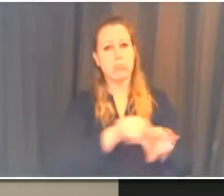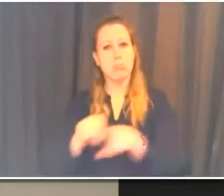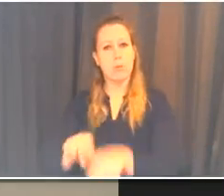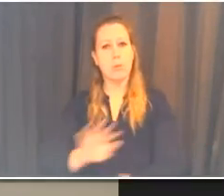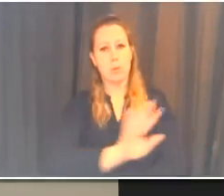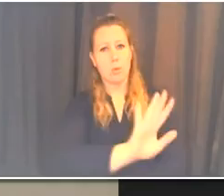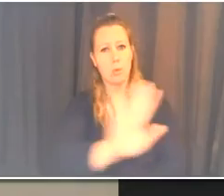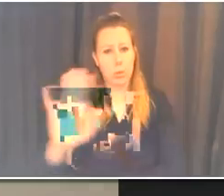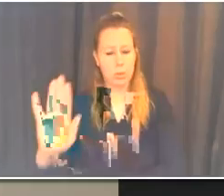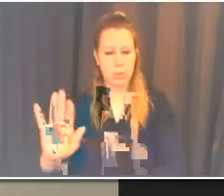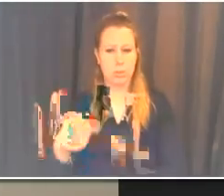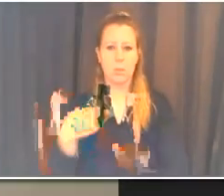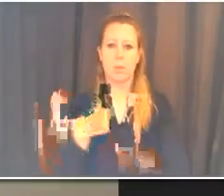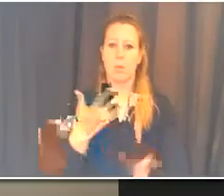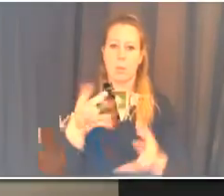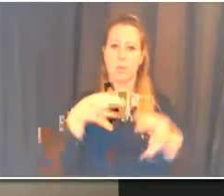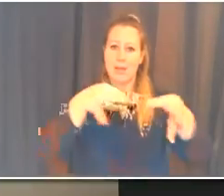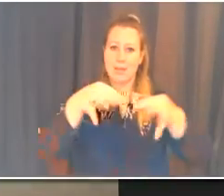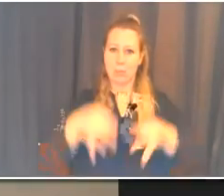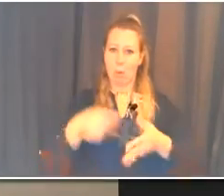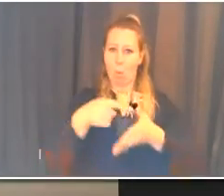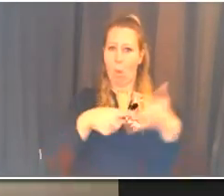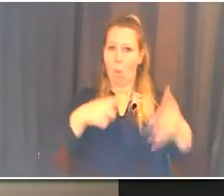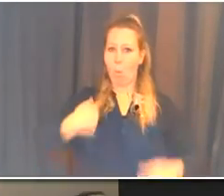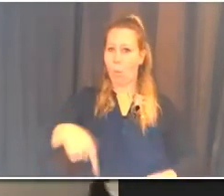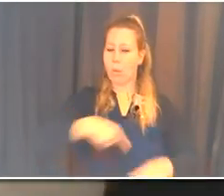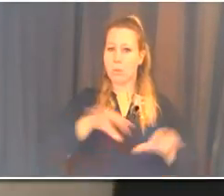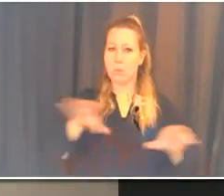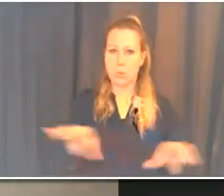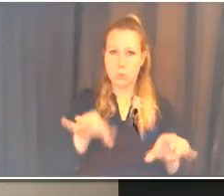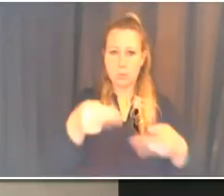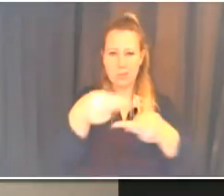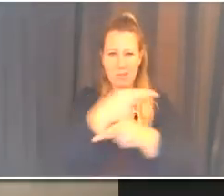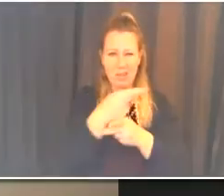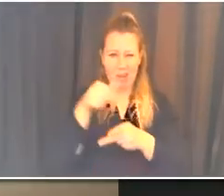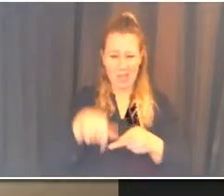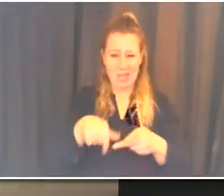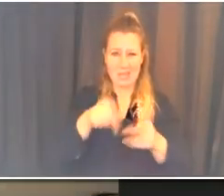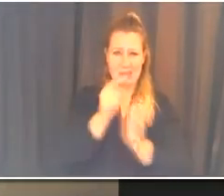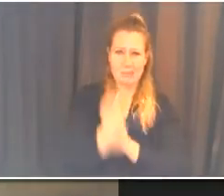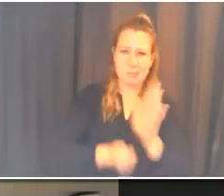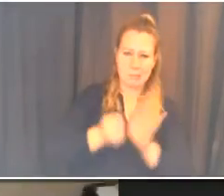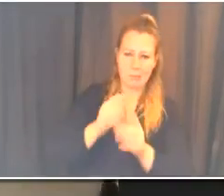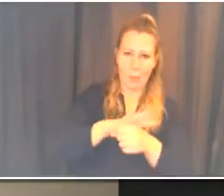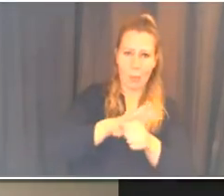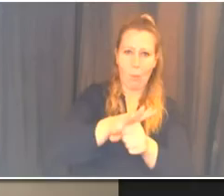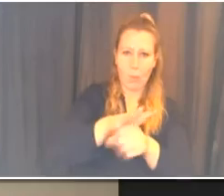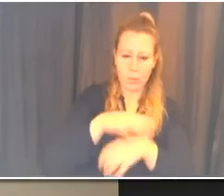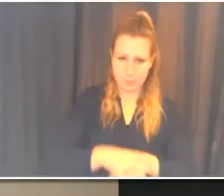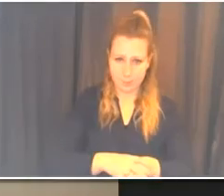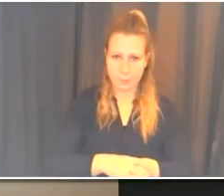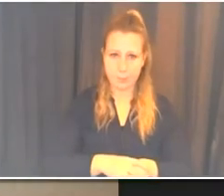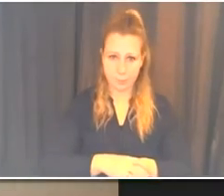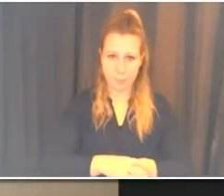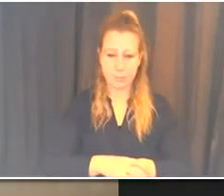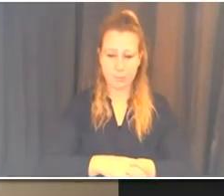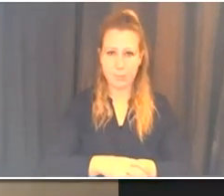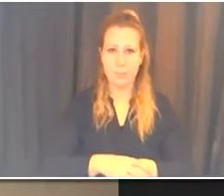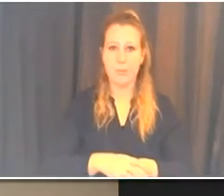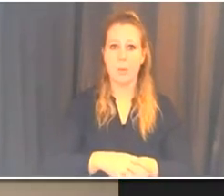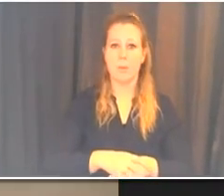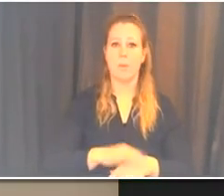in that way we can encourage and educate the community about what is available in New York City unfortunately due to the